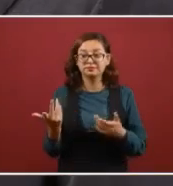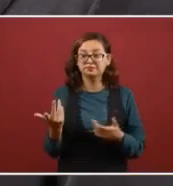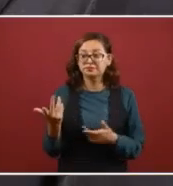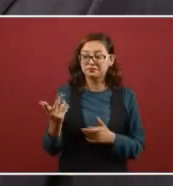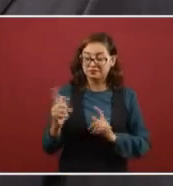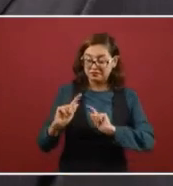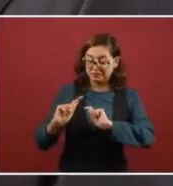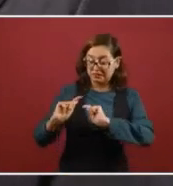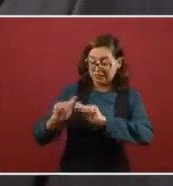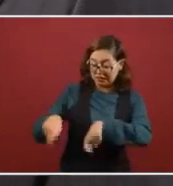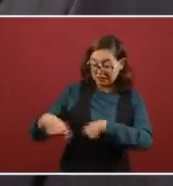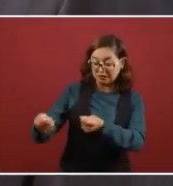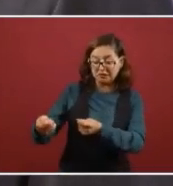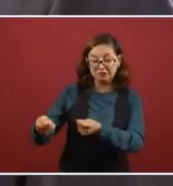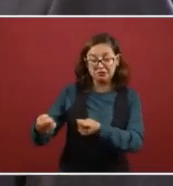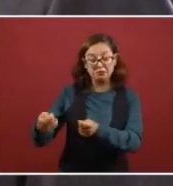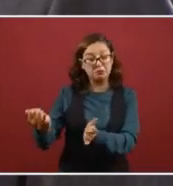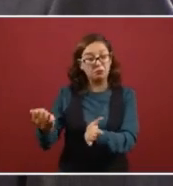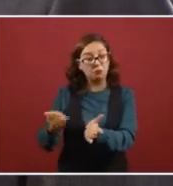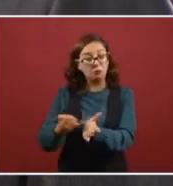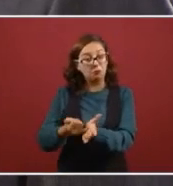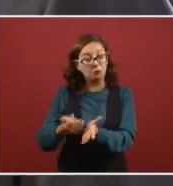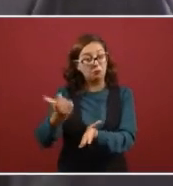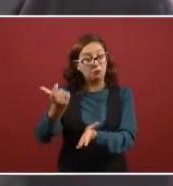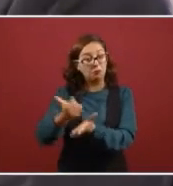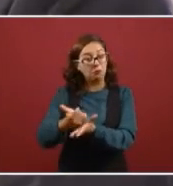they were very little before.